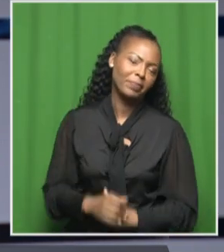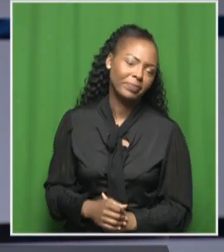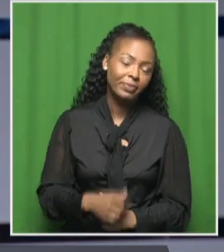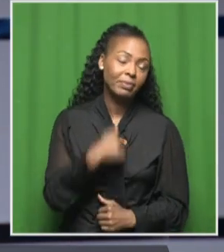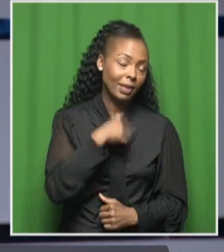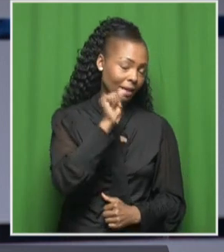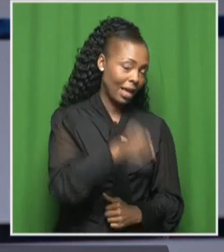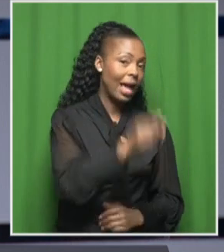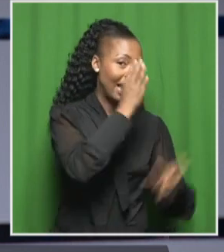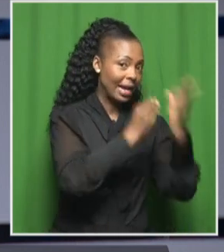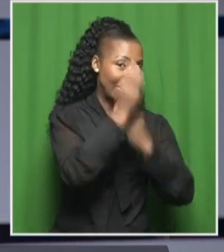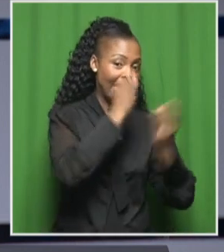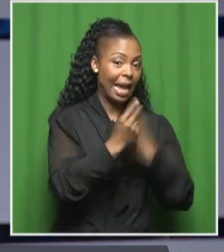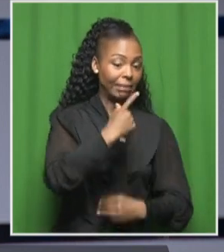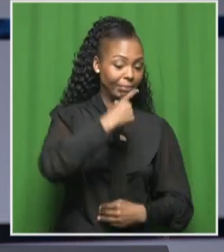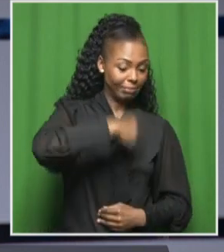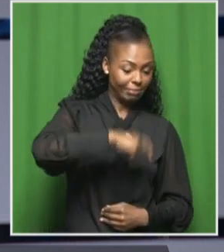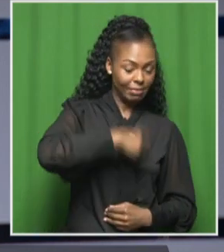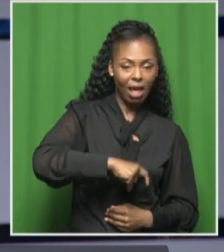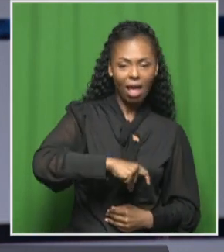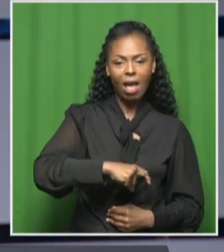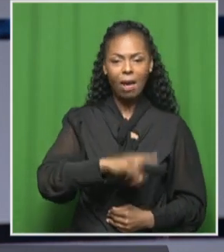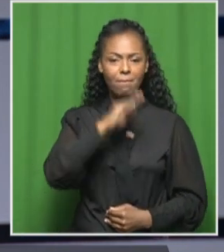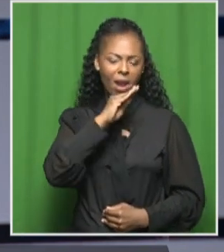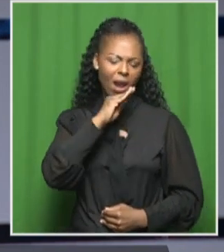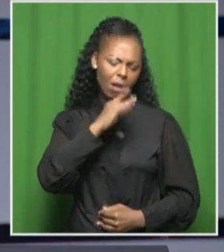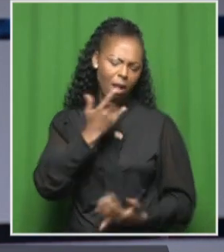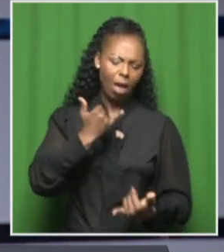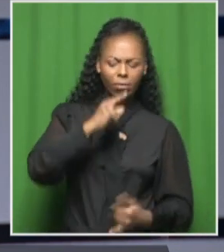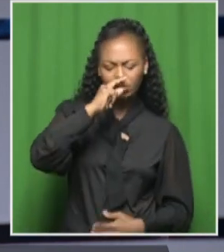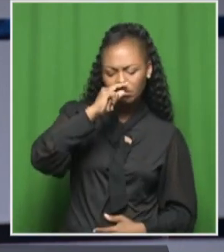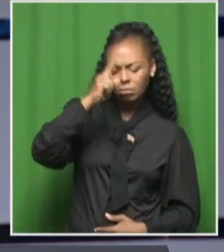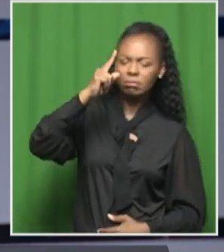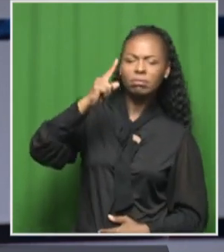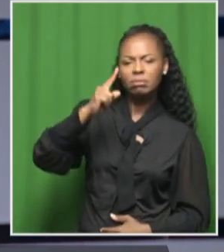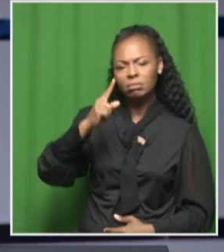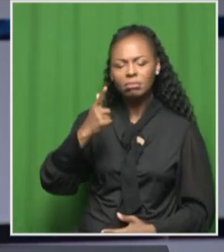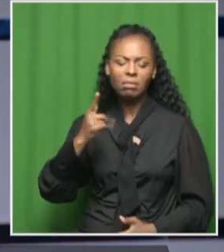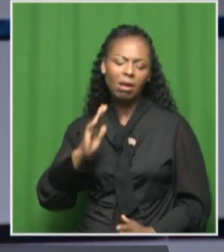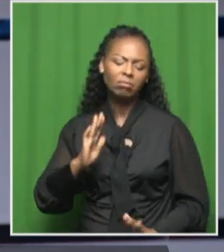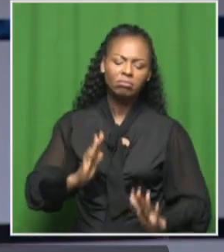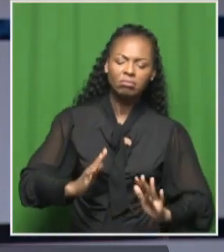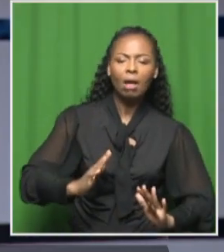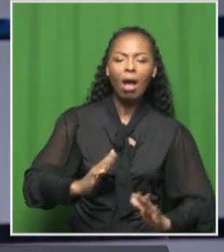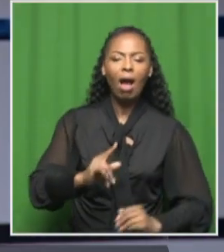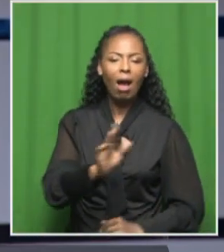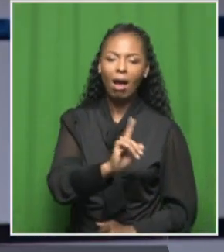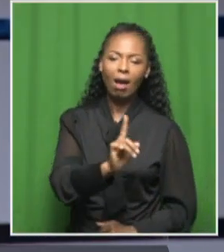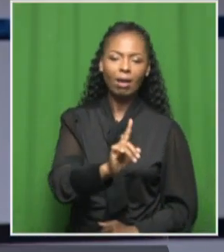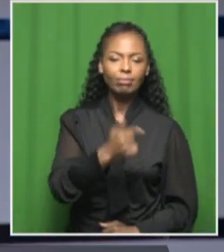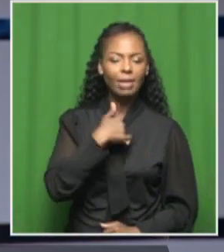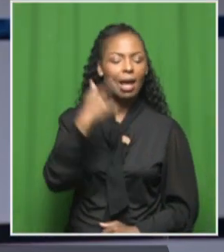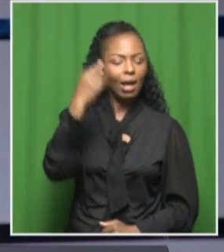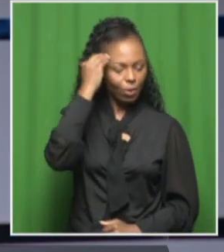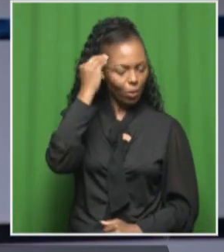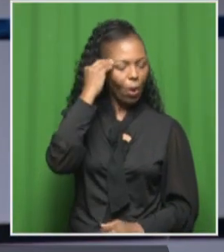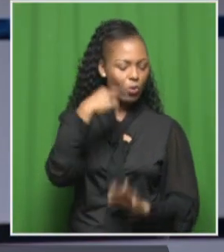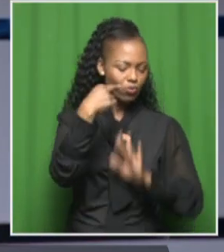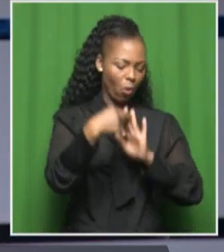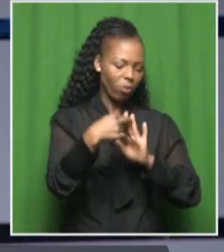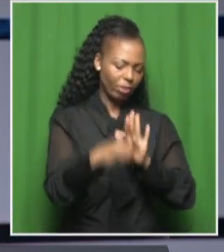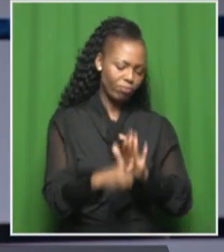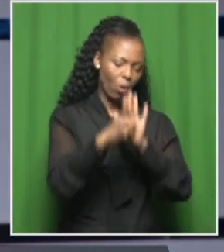for me, I don't have to be in front. I don't have to have the leading role. I understand what the role of playing. When they say